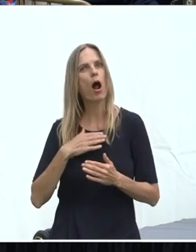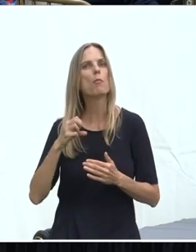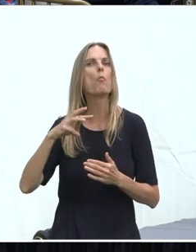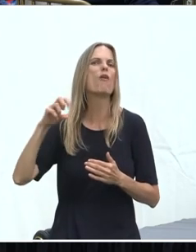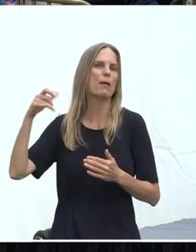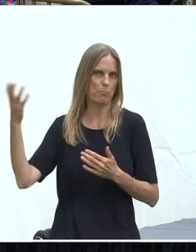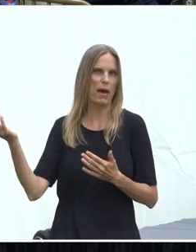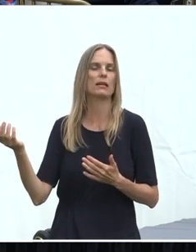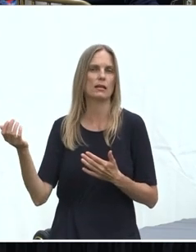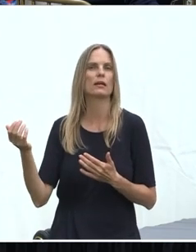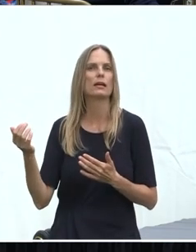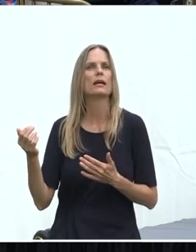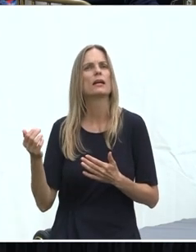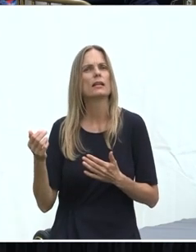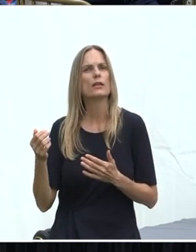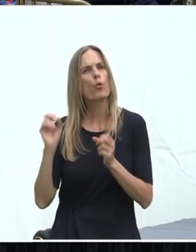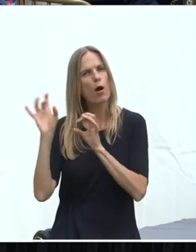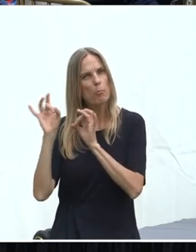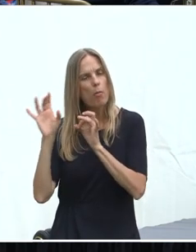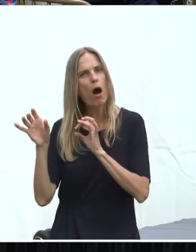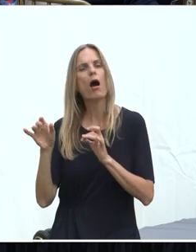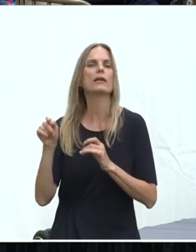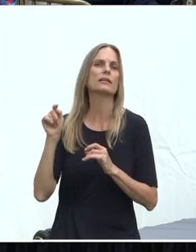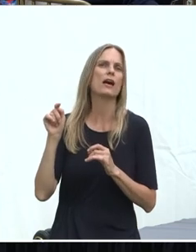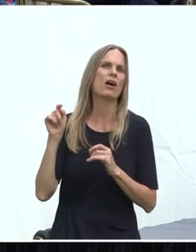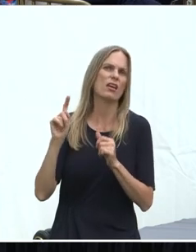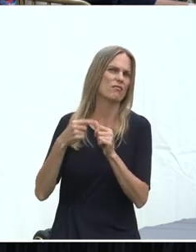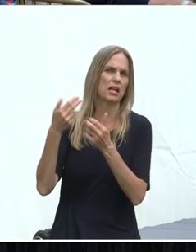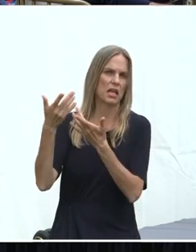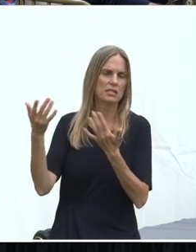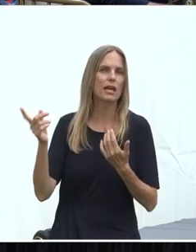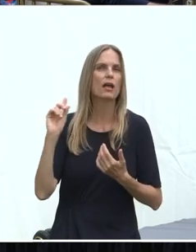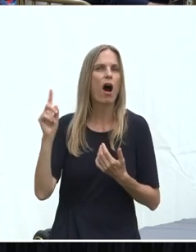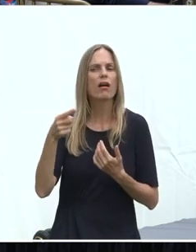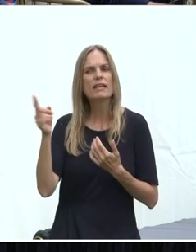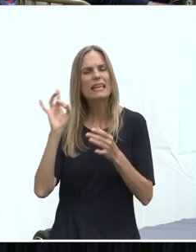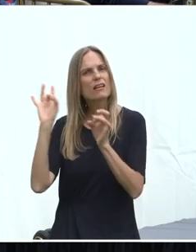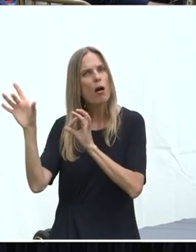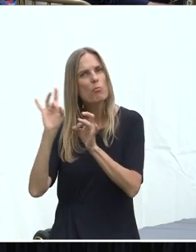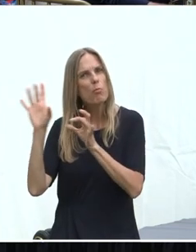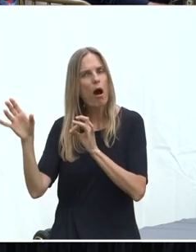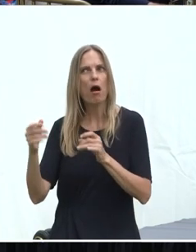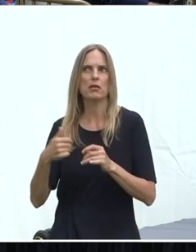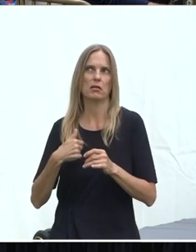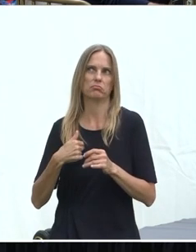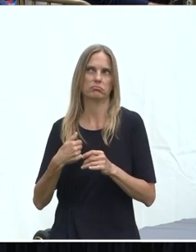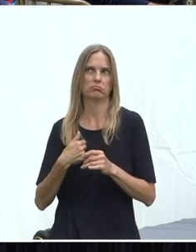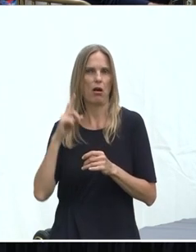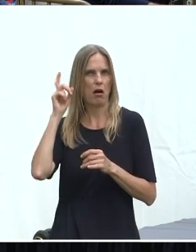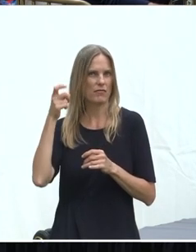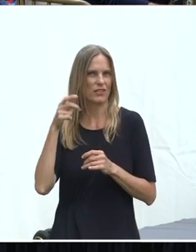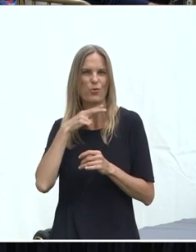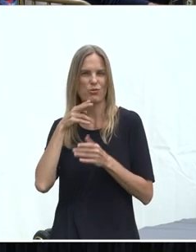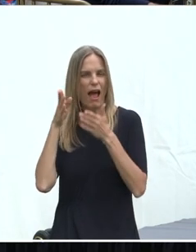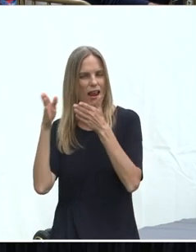the Big M Supros in Estonia. But those campaigns, to my in my view at least, don't get too much attention, at